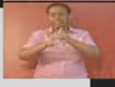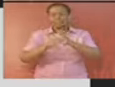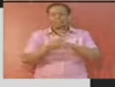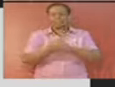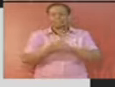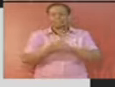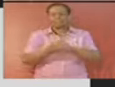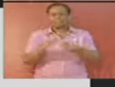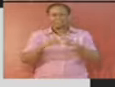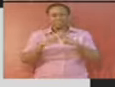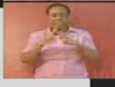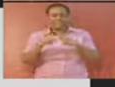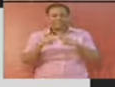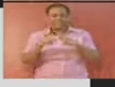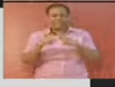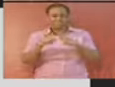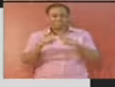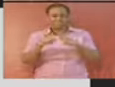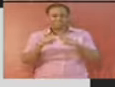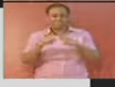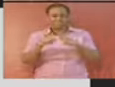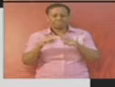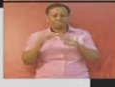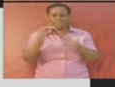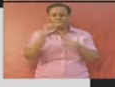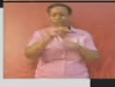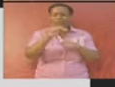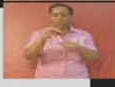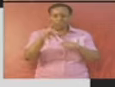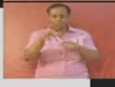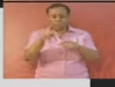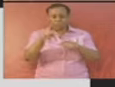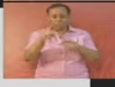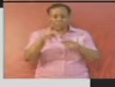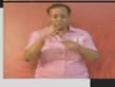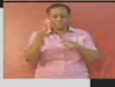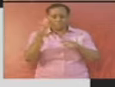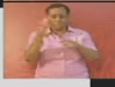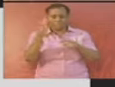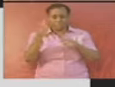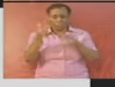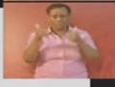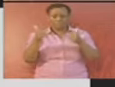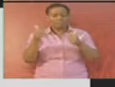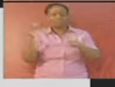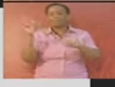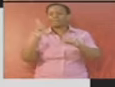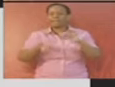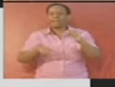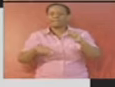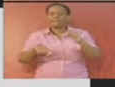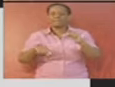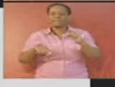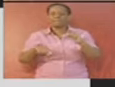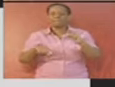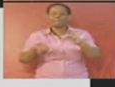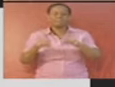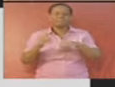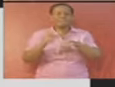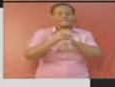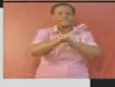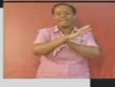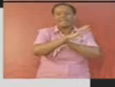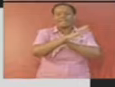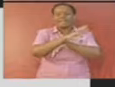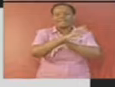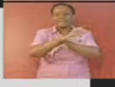for instance, with regards to flu, we can't vaccinate children less than 6 months. So that will be a person that can't be vaccinated. Certain other individuals